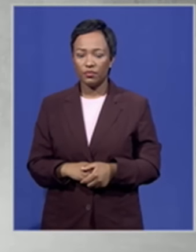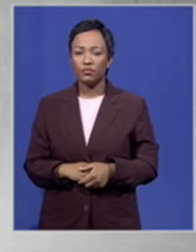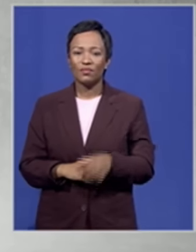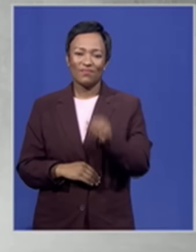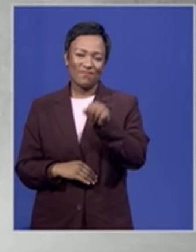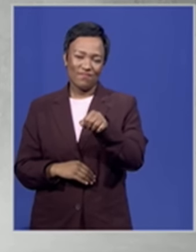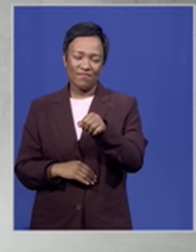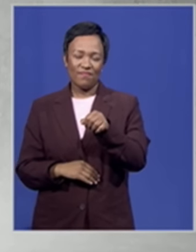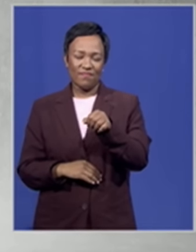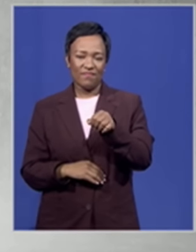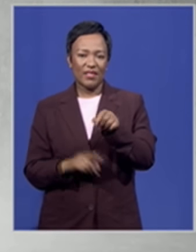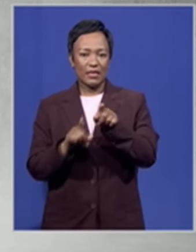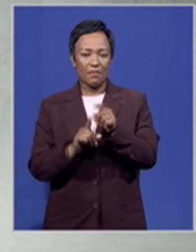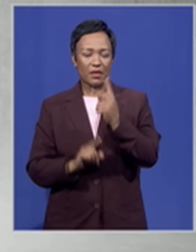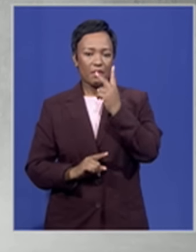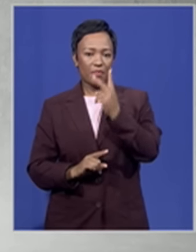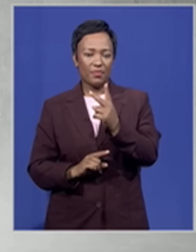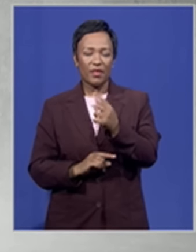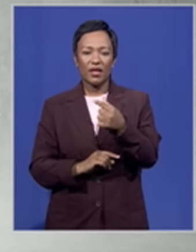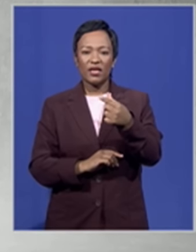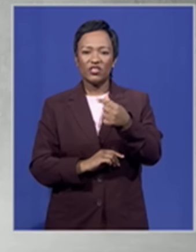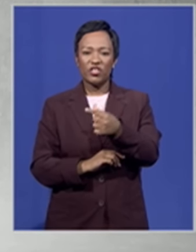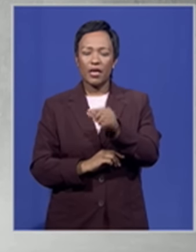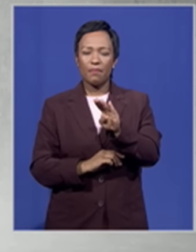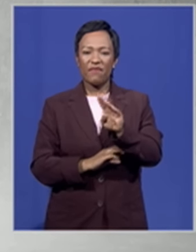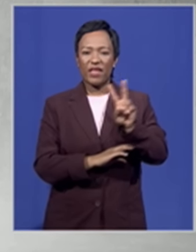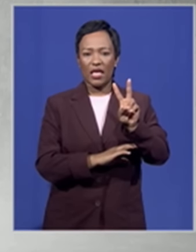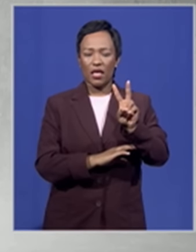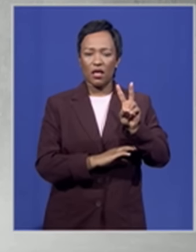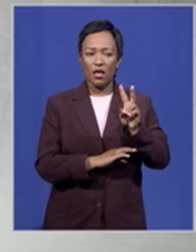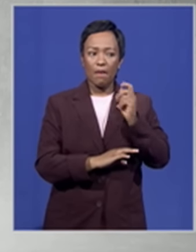jwale taba ya GBV ke bothata